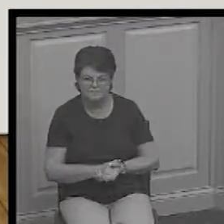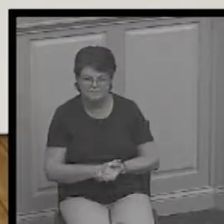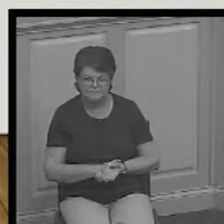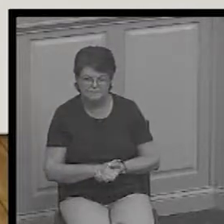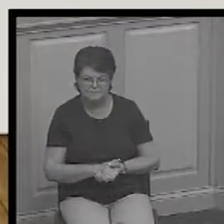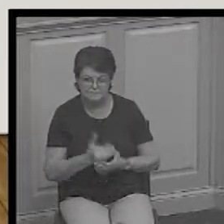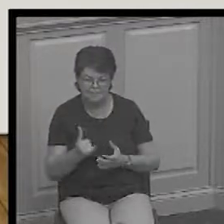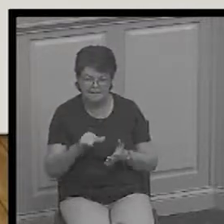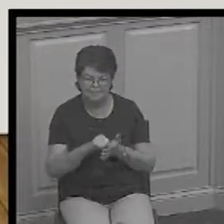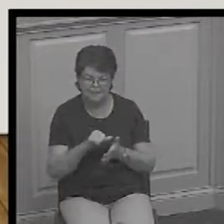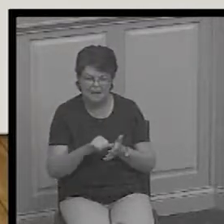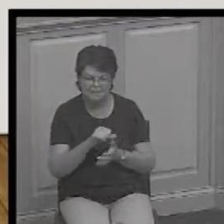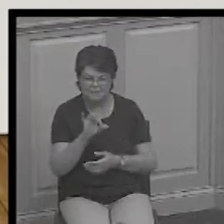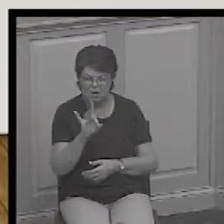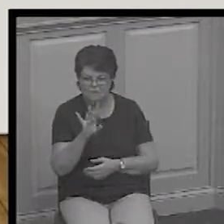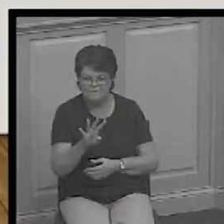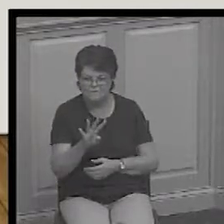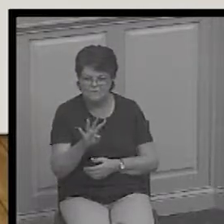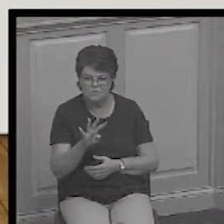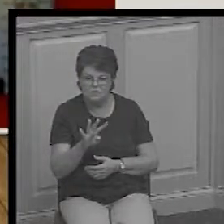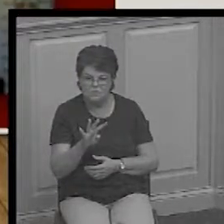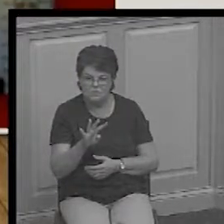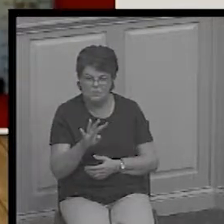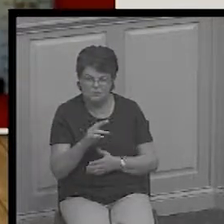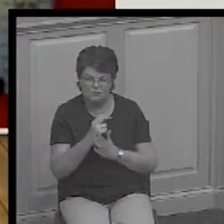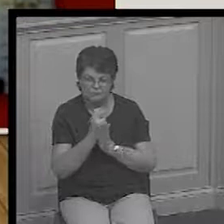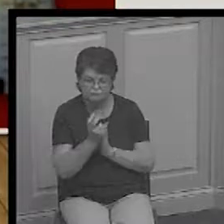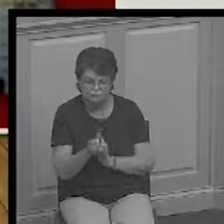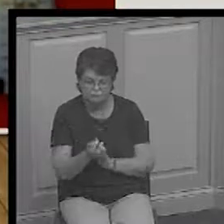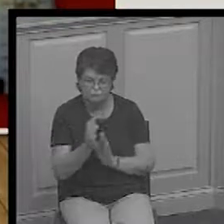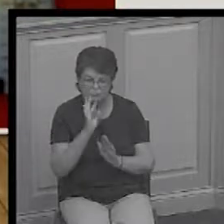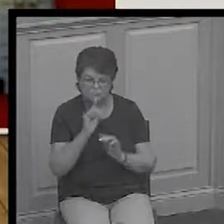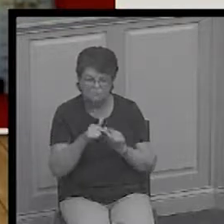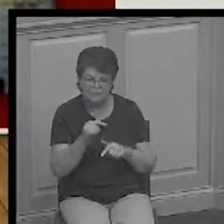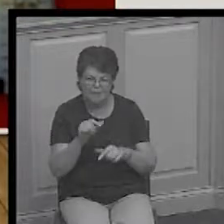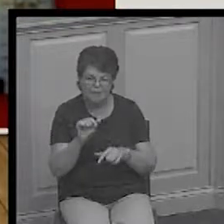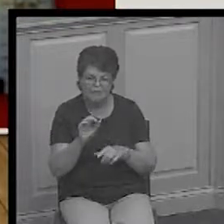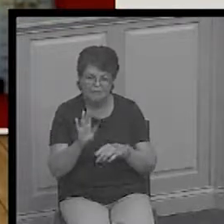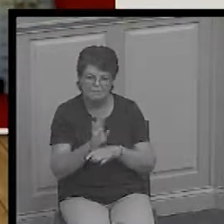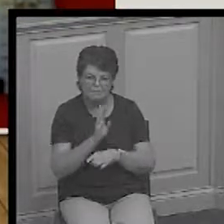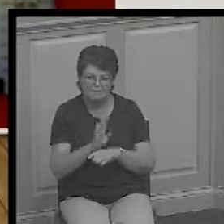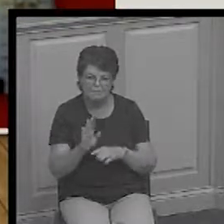Go to page 84, you get into the commercial section.